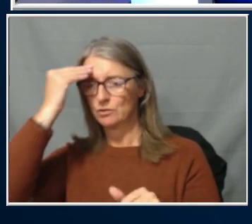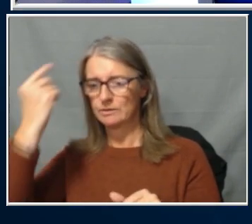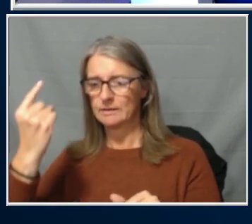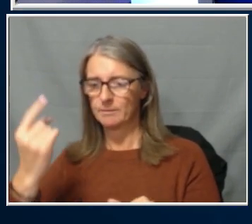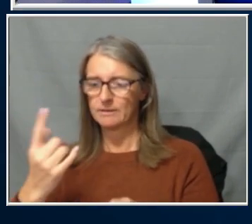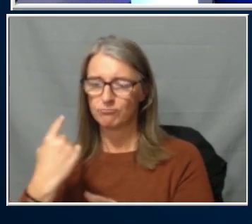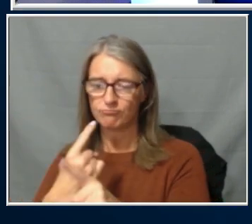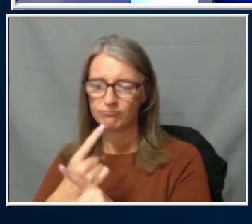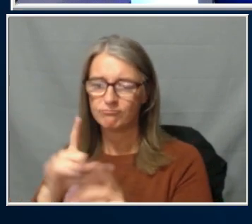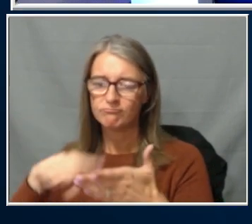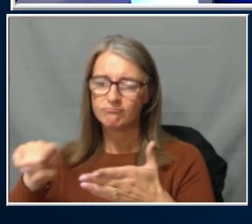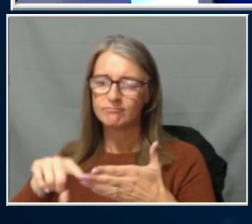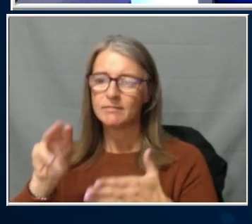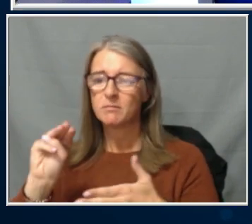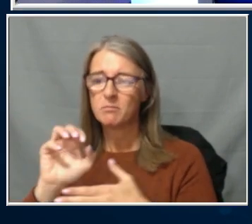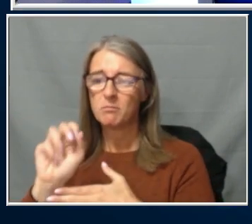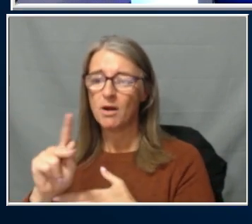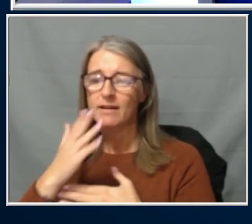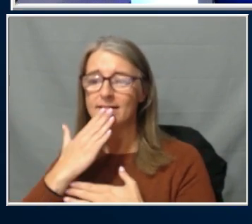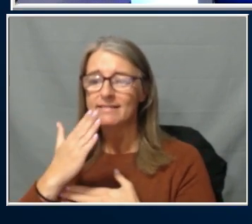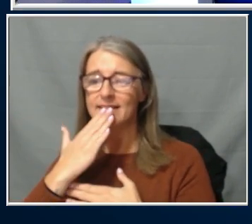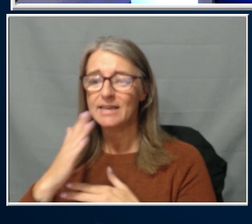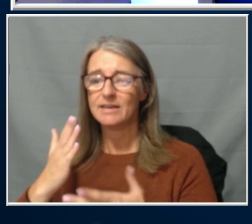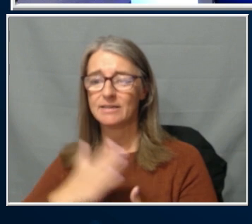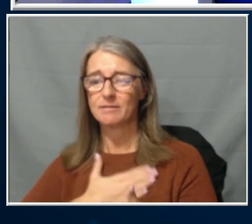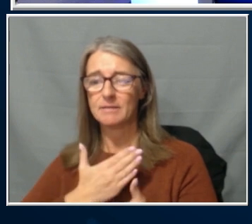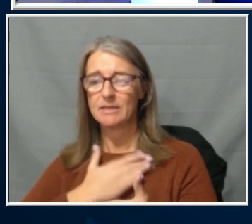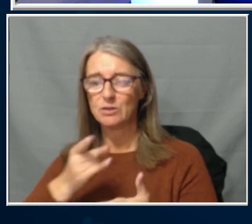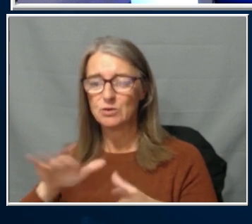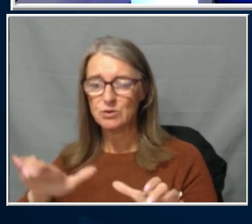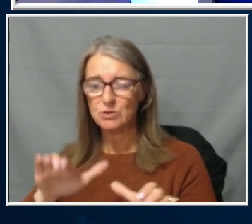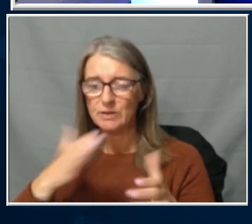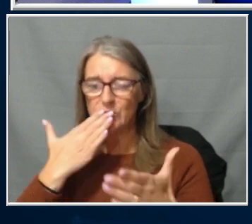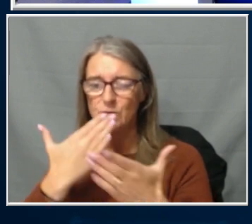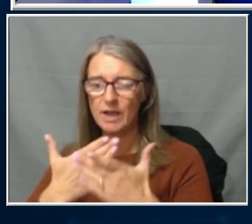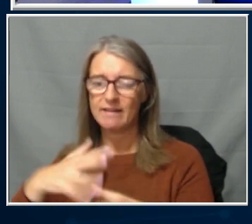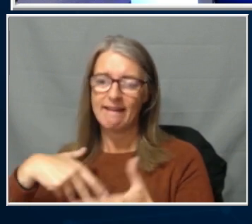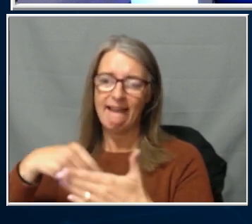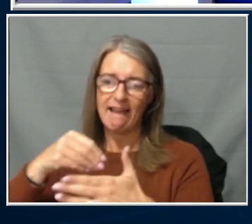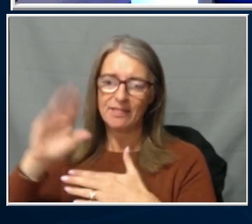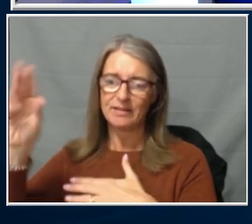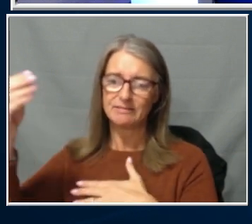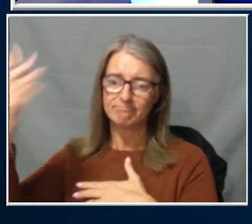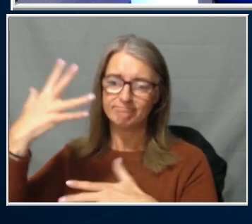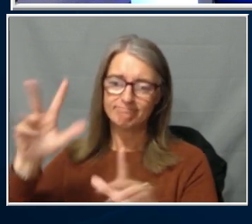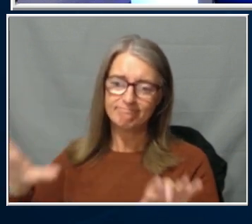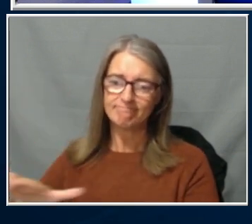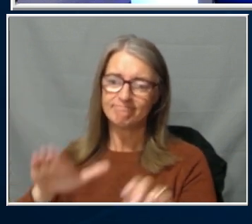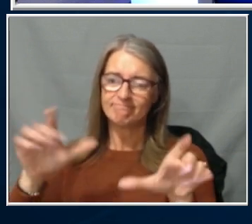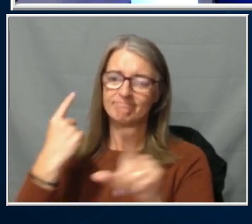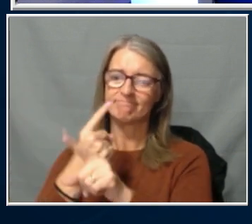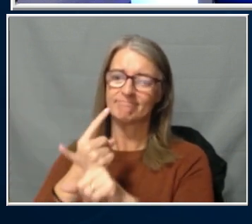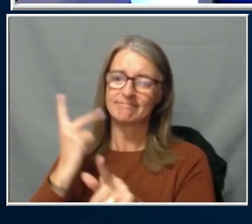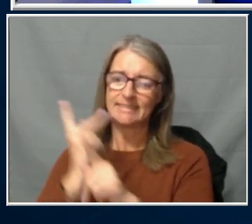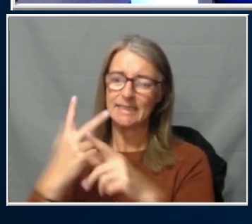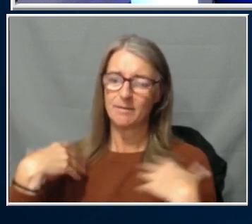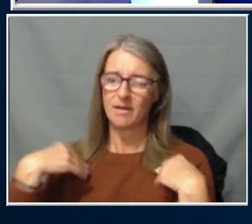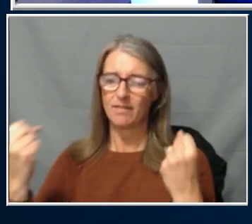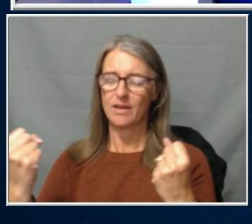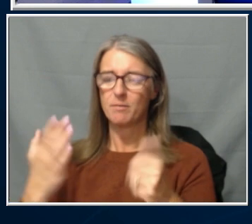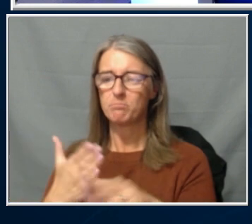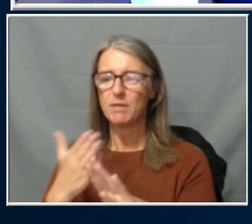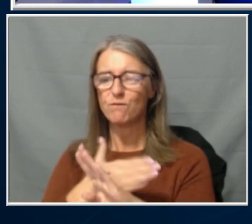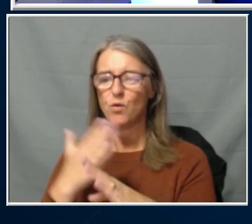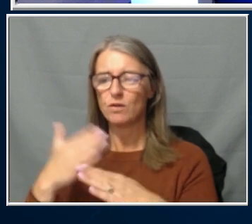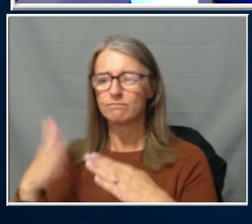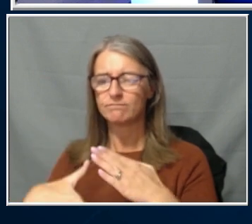his checks. Mark, thank you so much. We're so glad that you're doing well and that you're out there in the sun, doing it right, on your bike, staying healthy. Just before we head out,